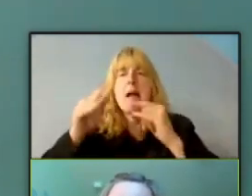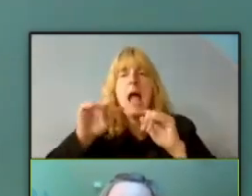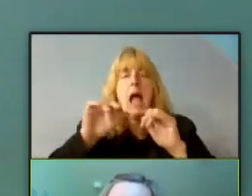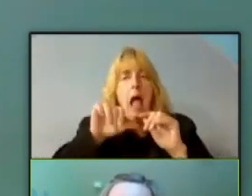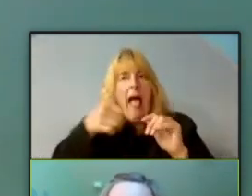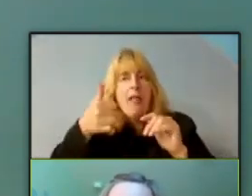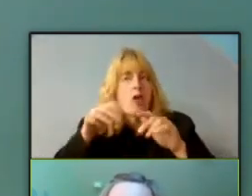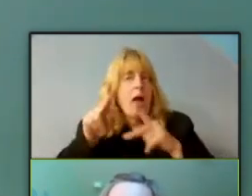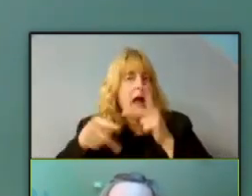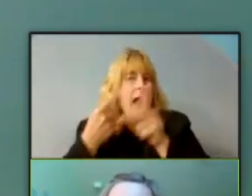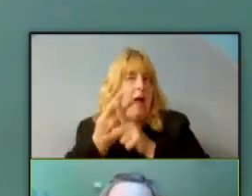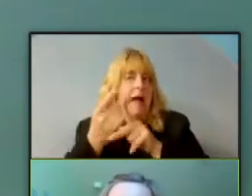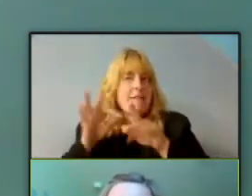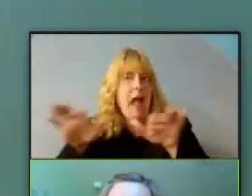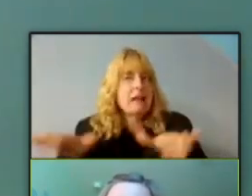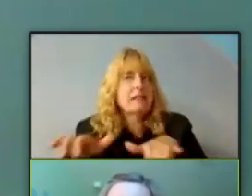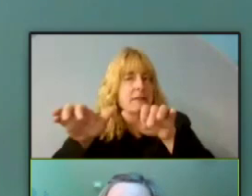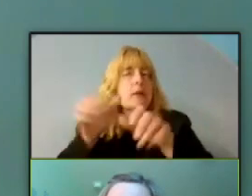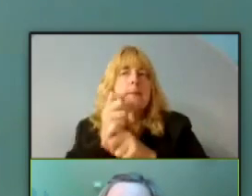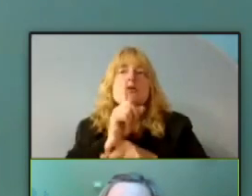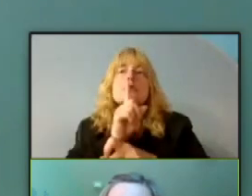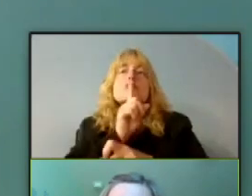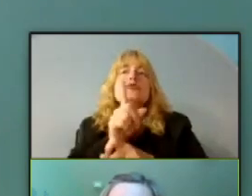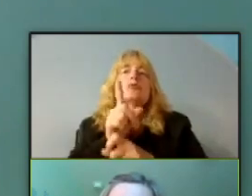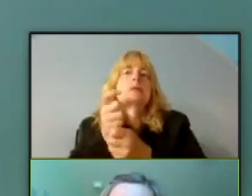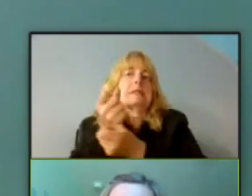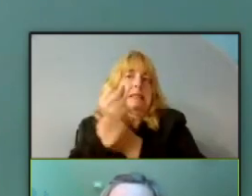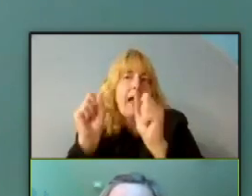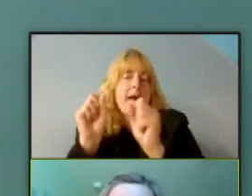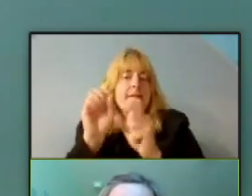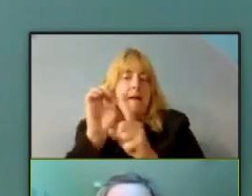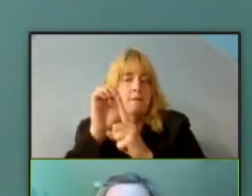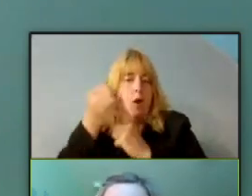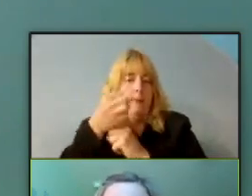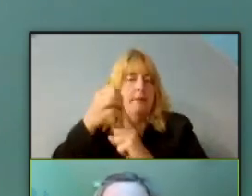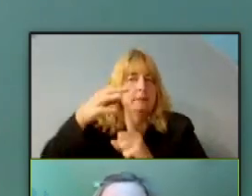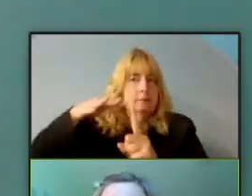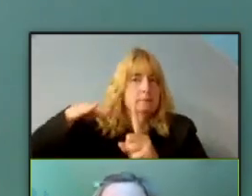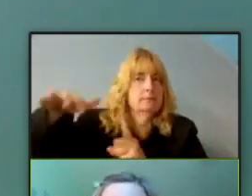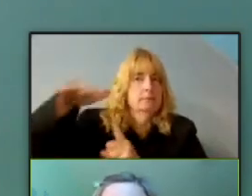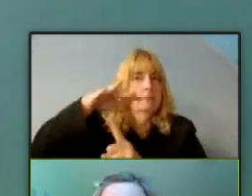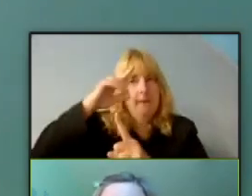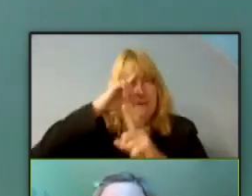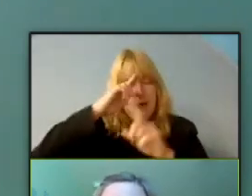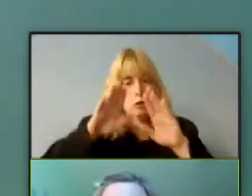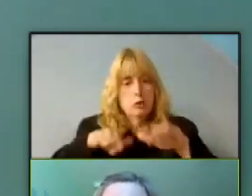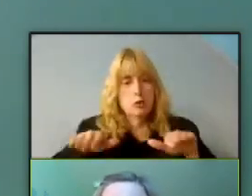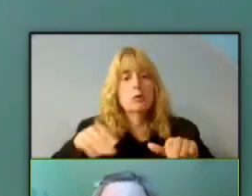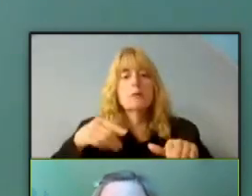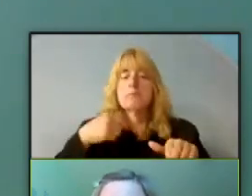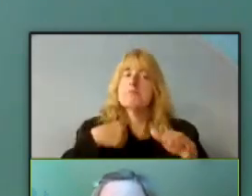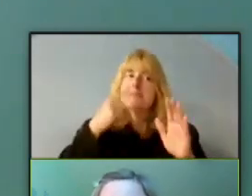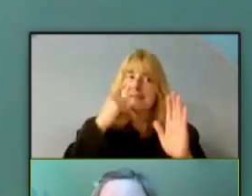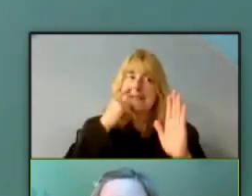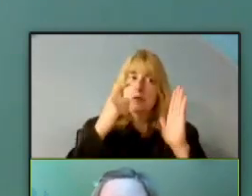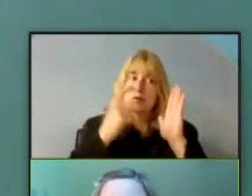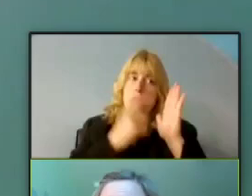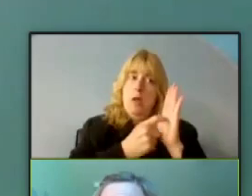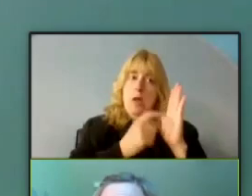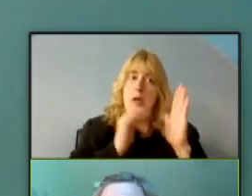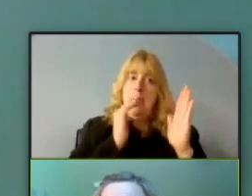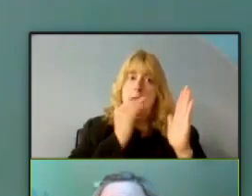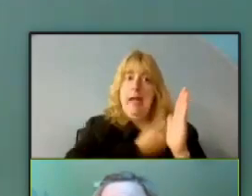make sure that those environments are as safe as possible for children? I completely recognize that the protocols we're working